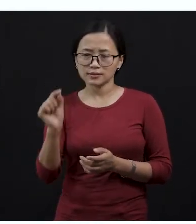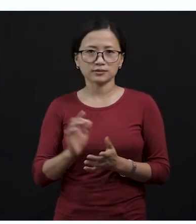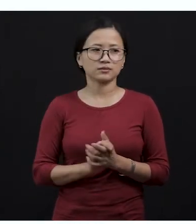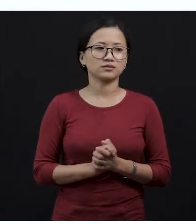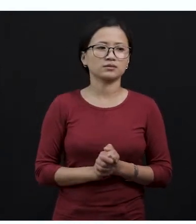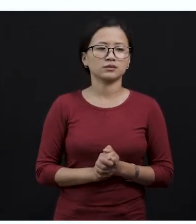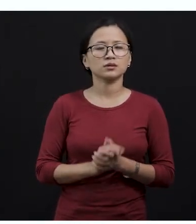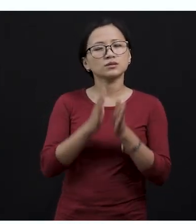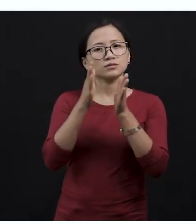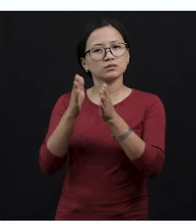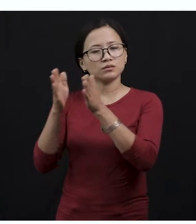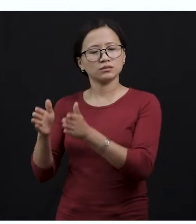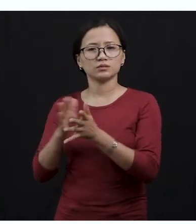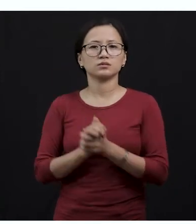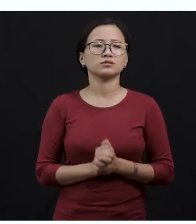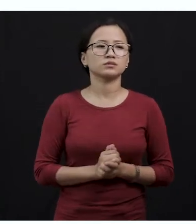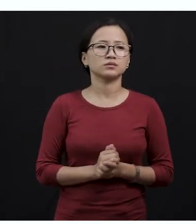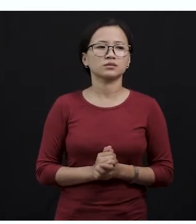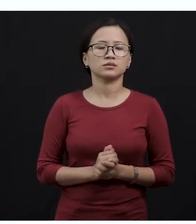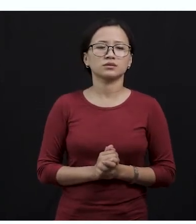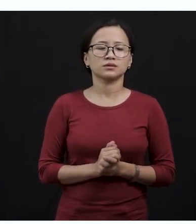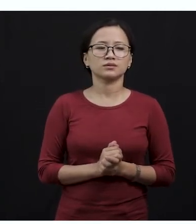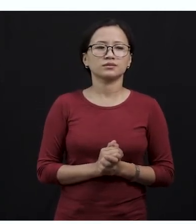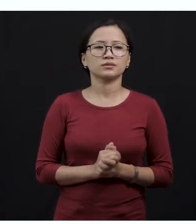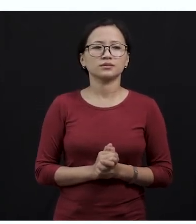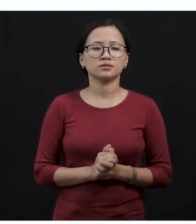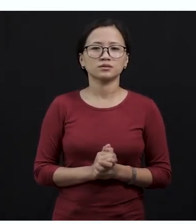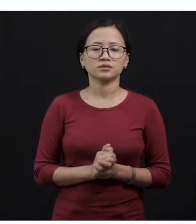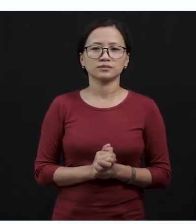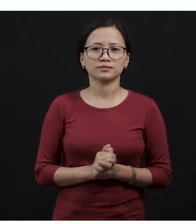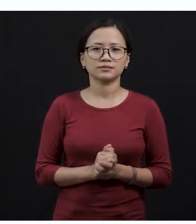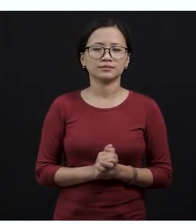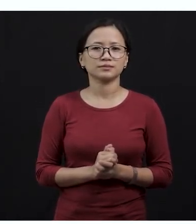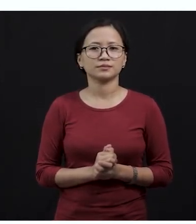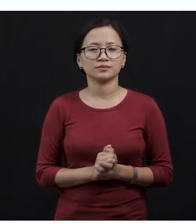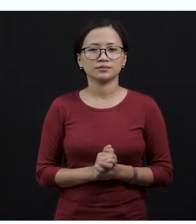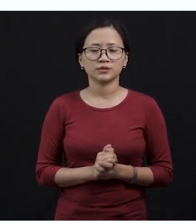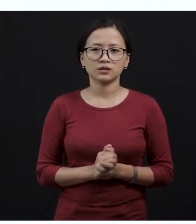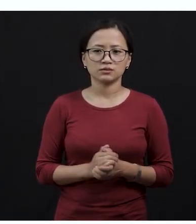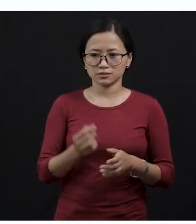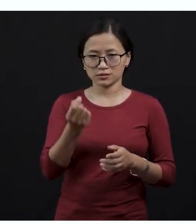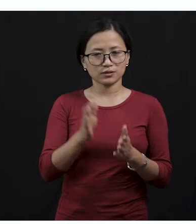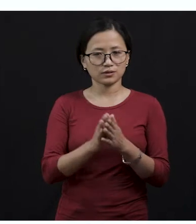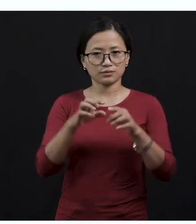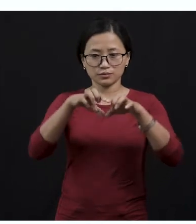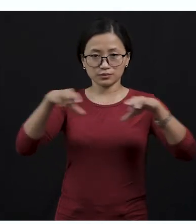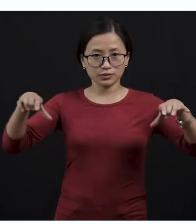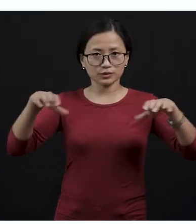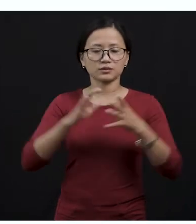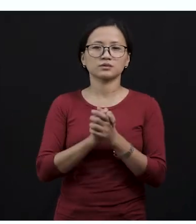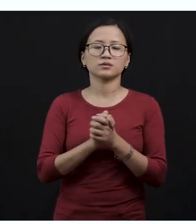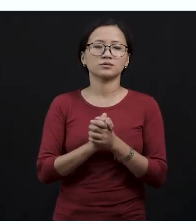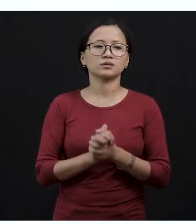like this, okay? So cells, they arrange like this, just like the bricks, they arrange like